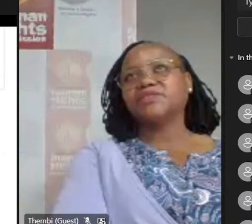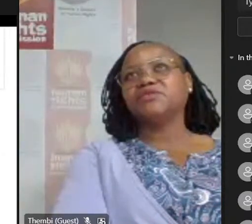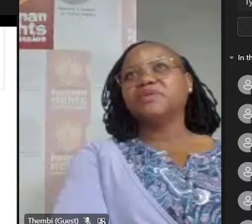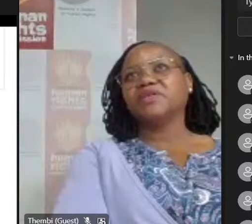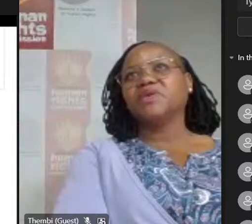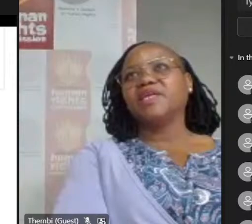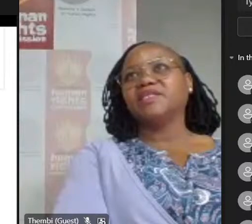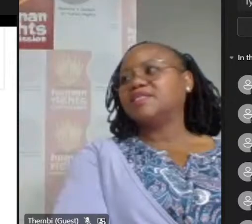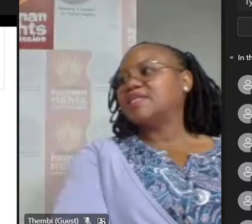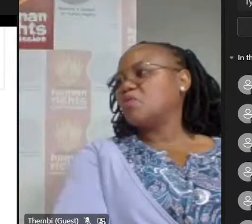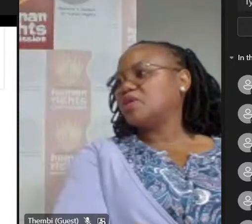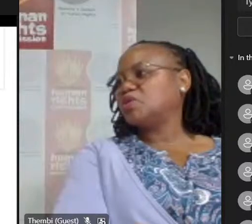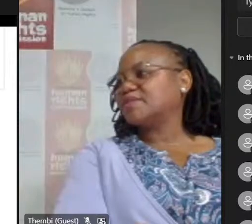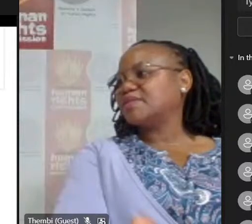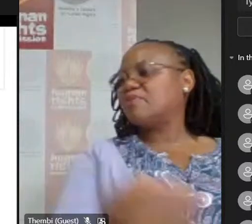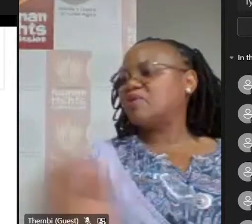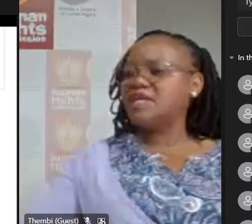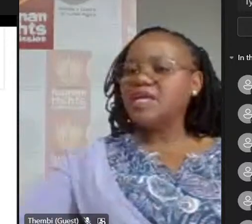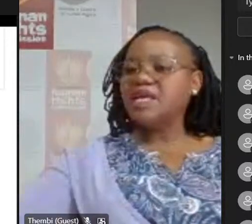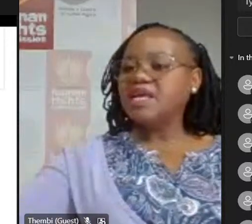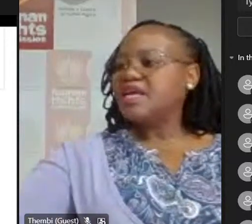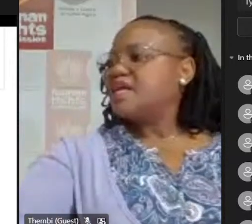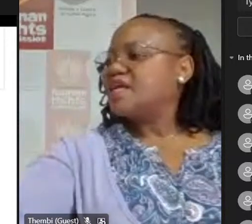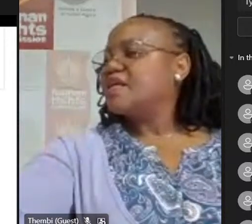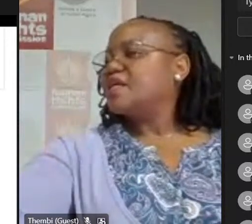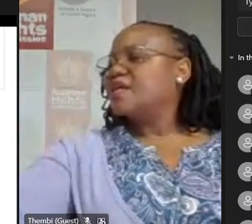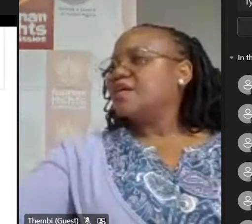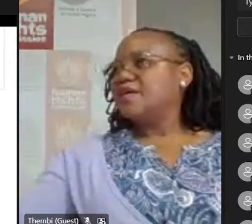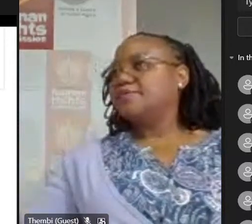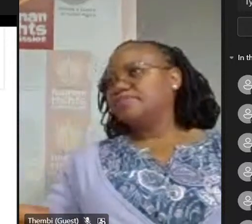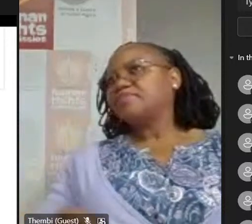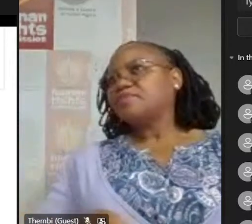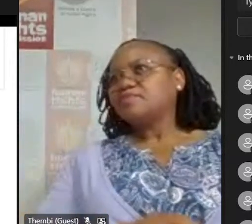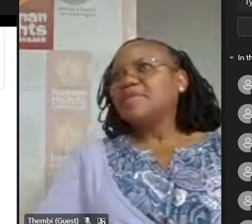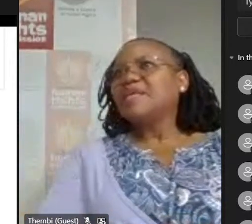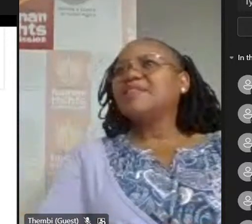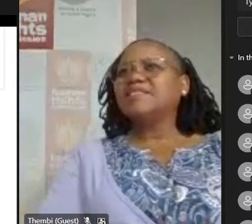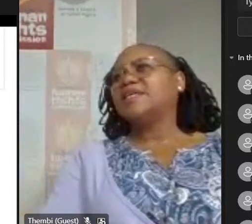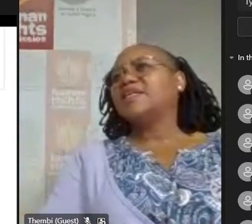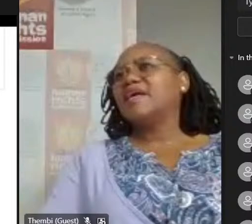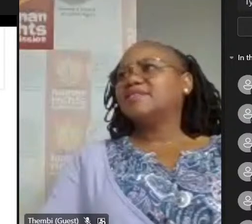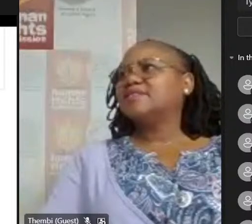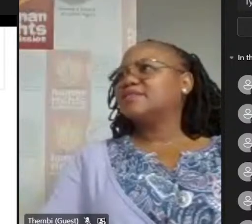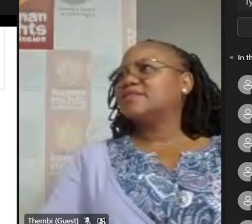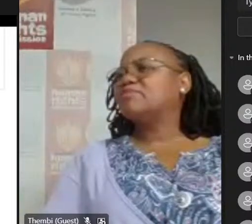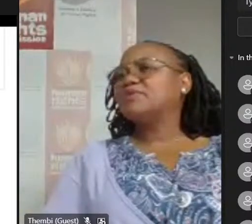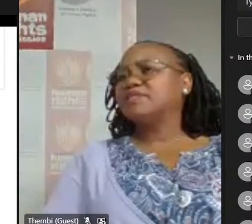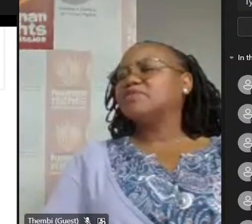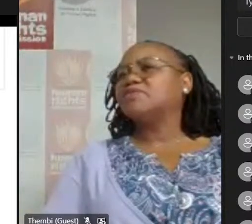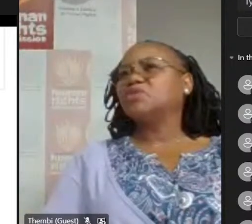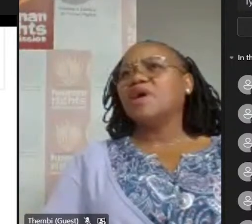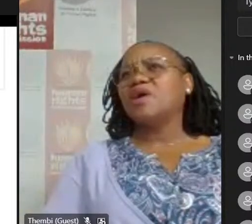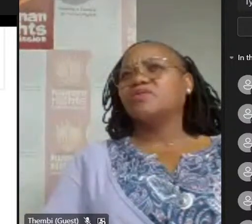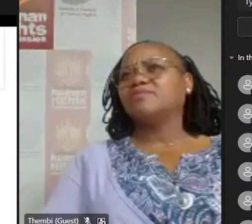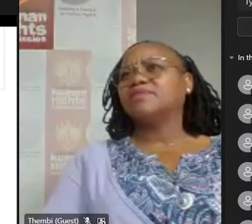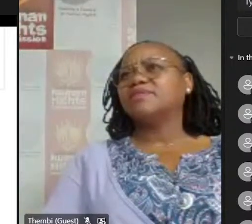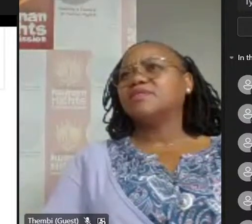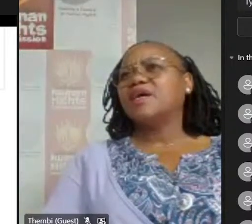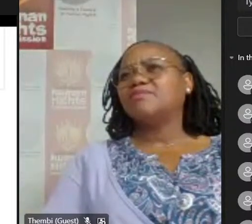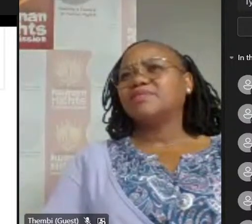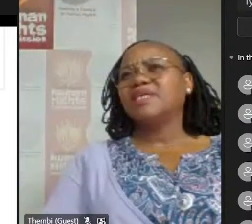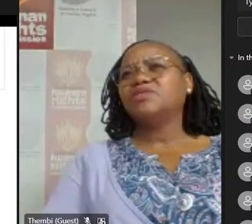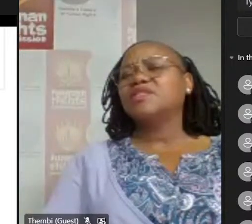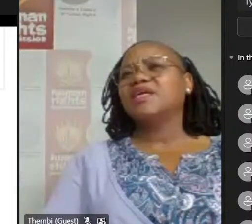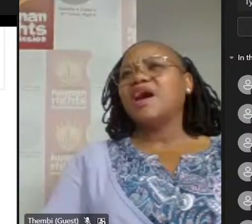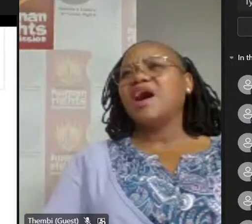appearance has to be regulated, and one talks about um, that it enhances positive school outcomes.